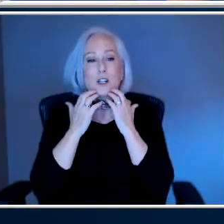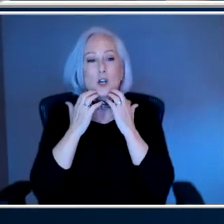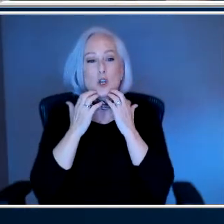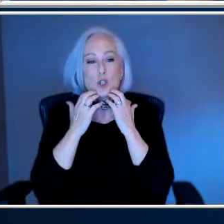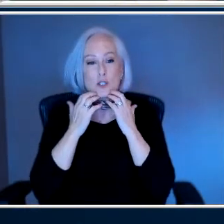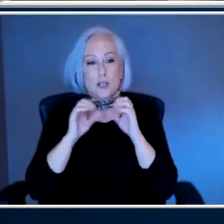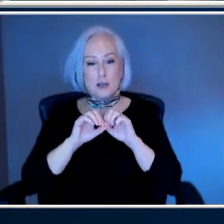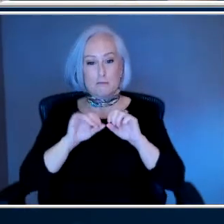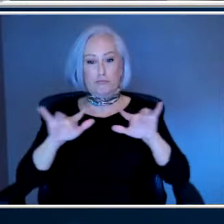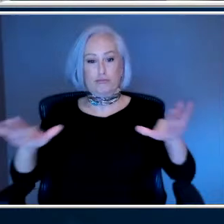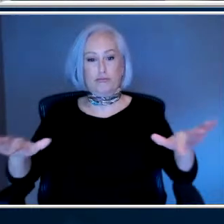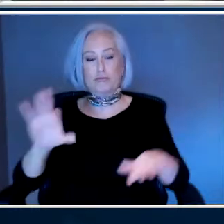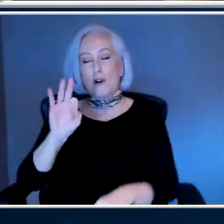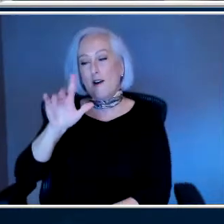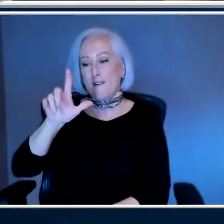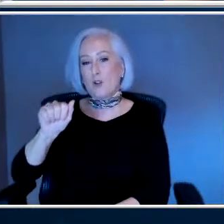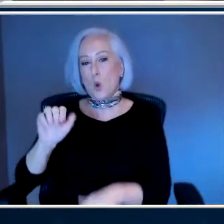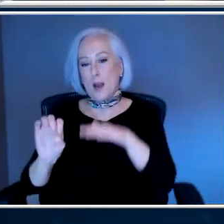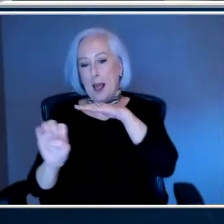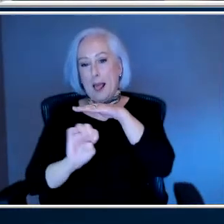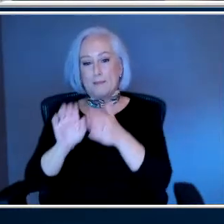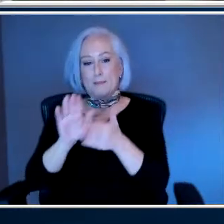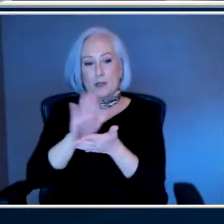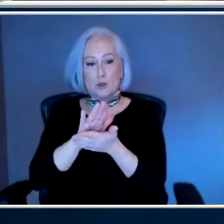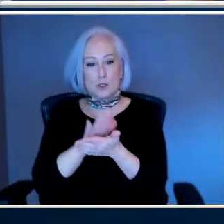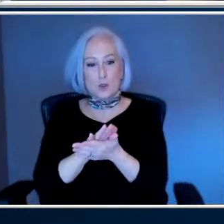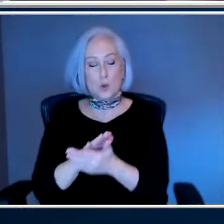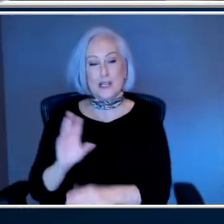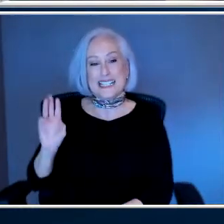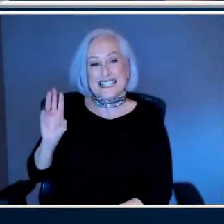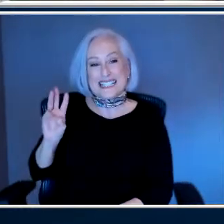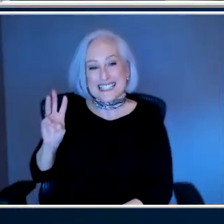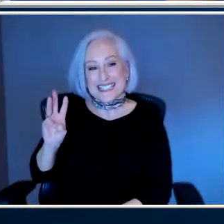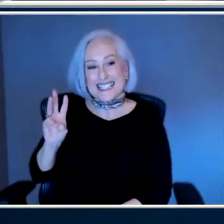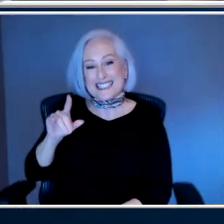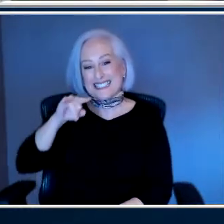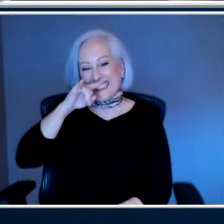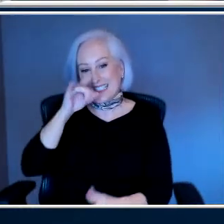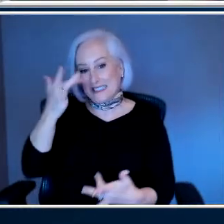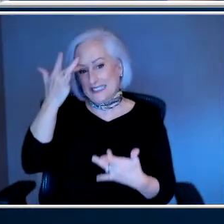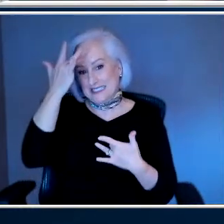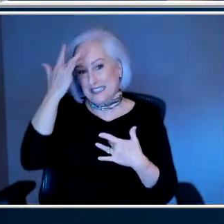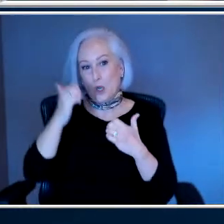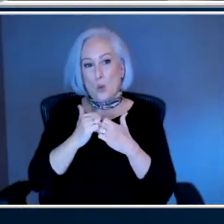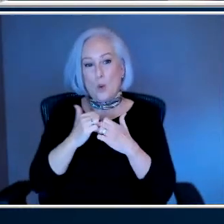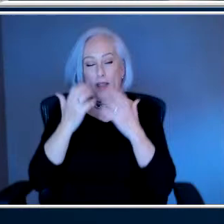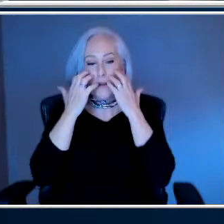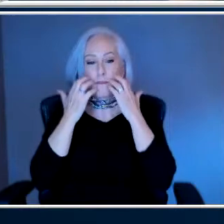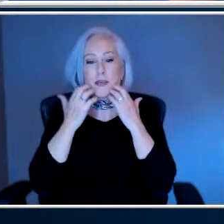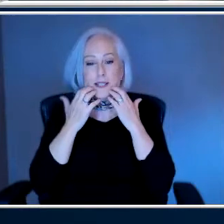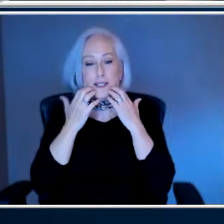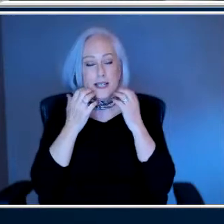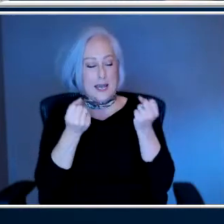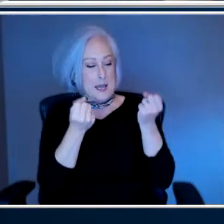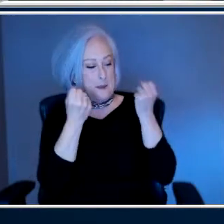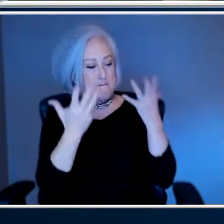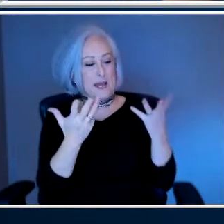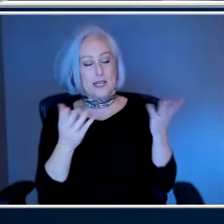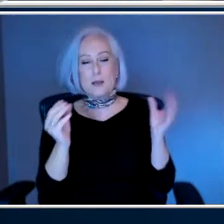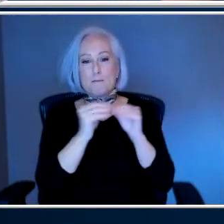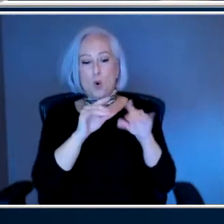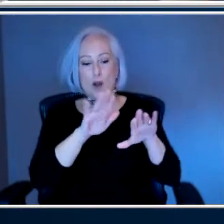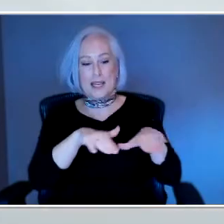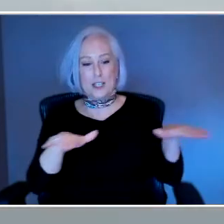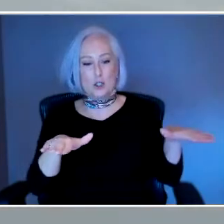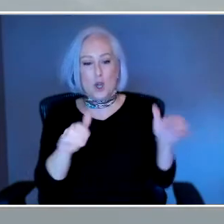Florida elementary school. There are 6 known cases and many more unvaccinated kids at that school. But what's more